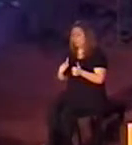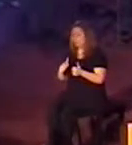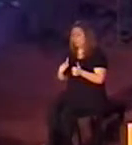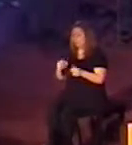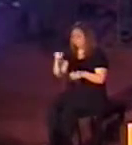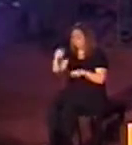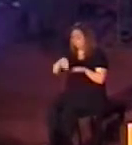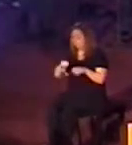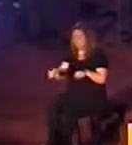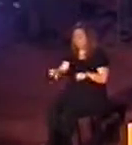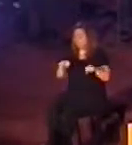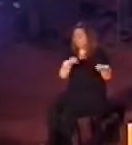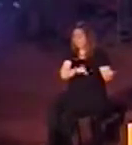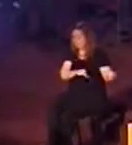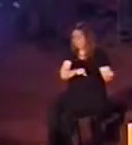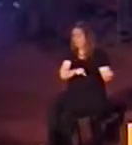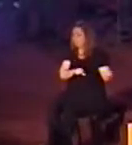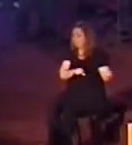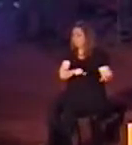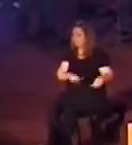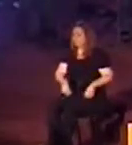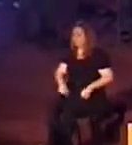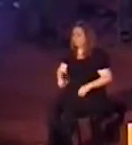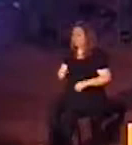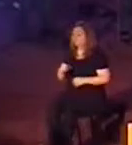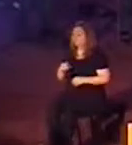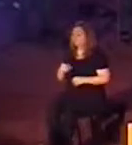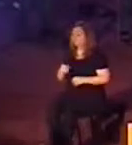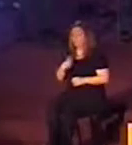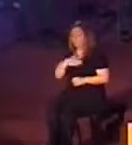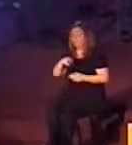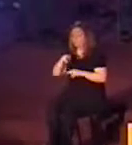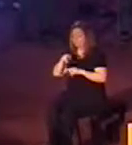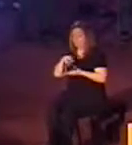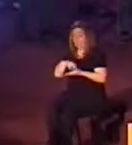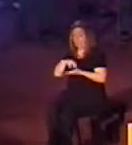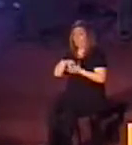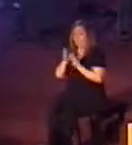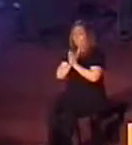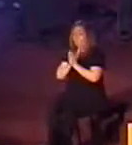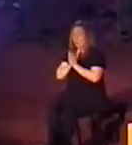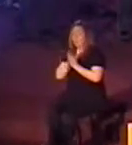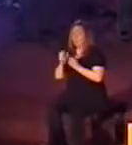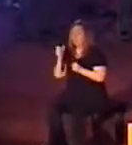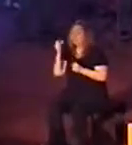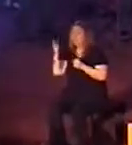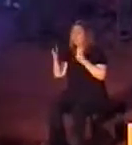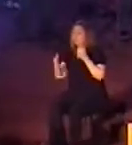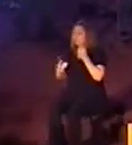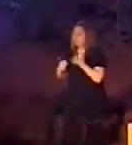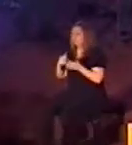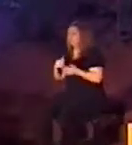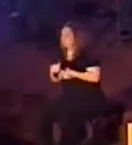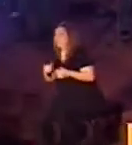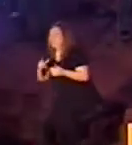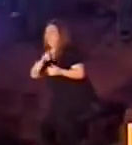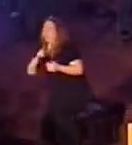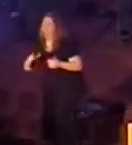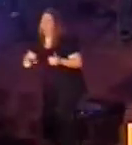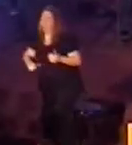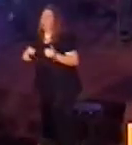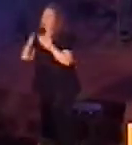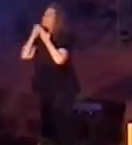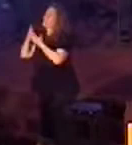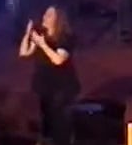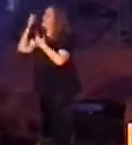the offering plate as it gets passed by. So I'm going to ask that you stand and you pray with me as we sing the song of invitation. Lord, we just thank you